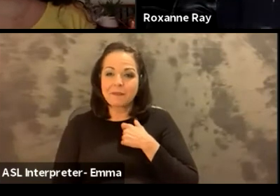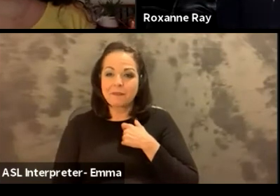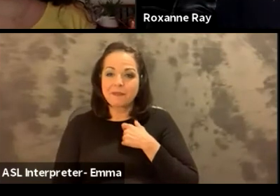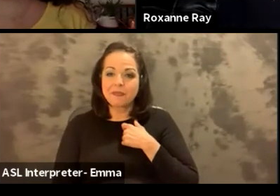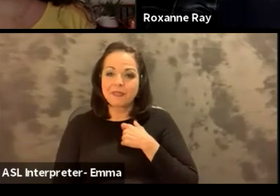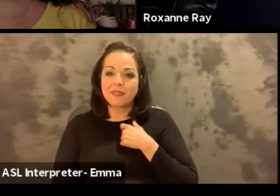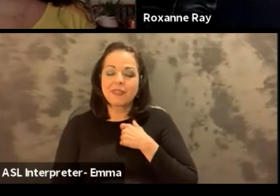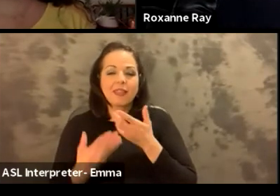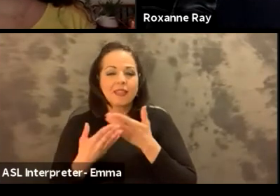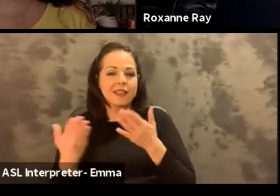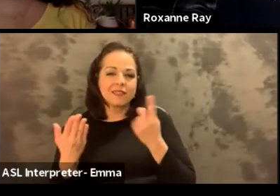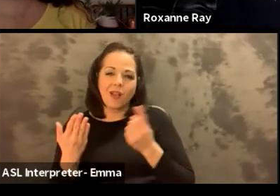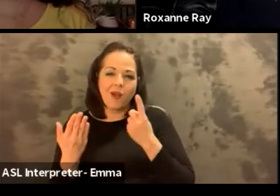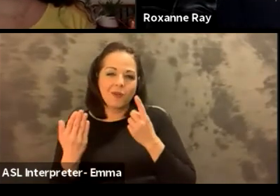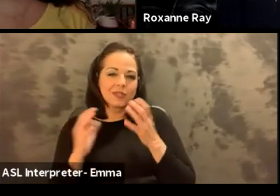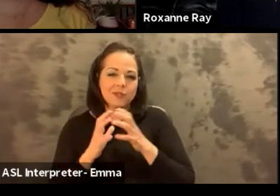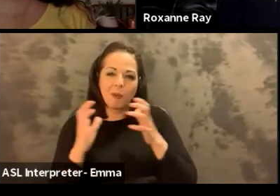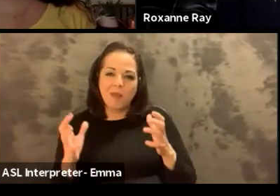There's always so much.